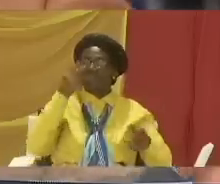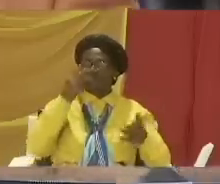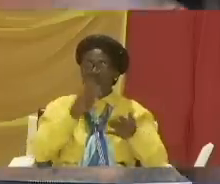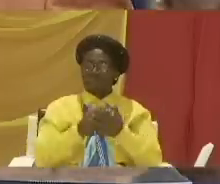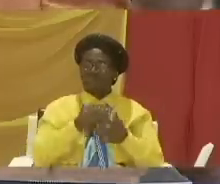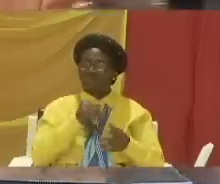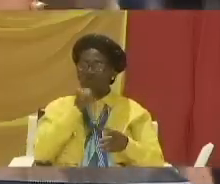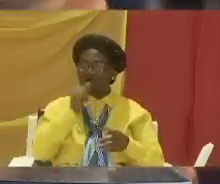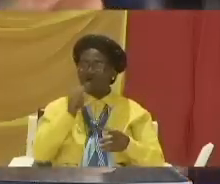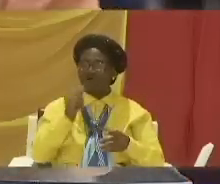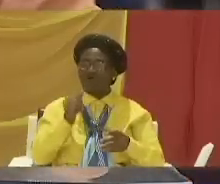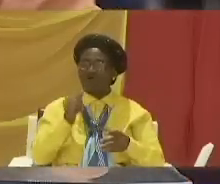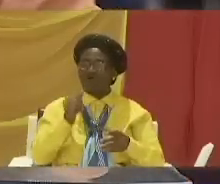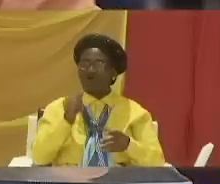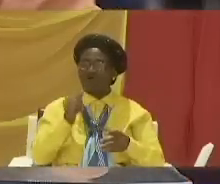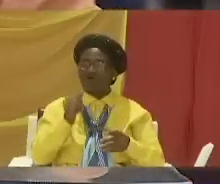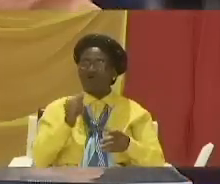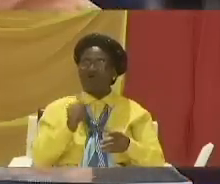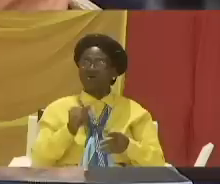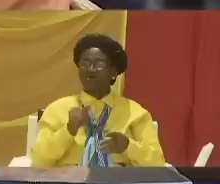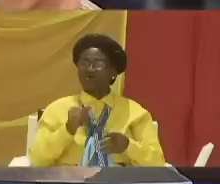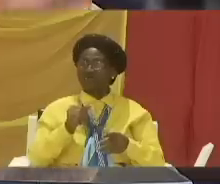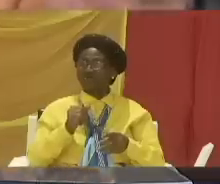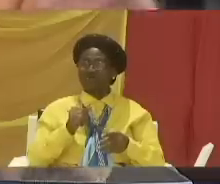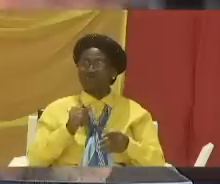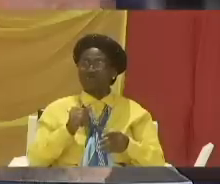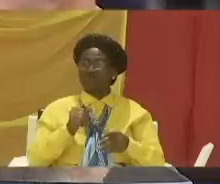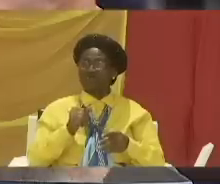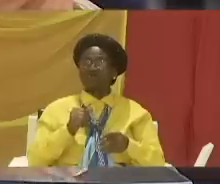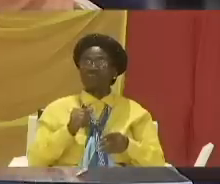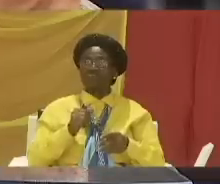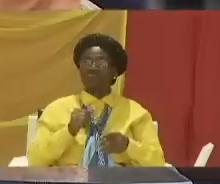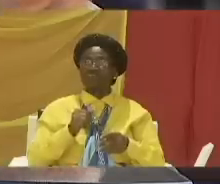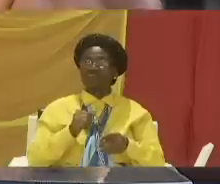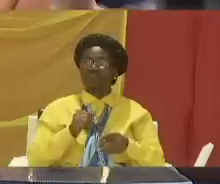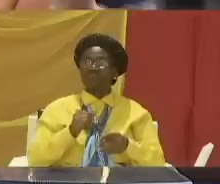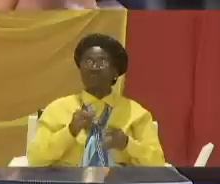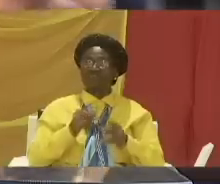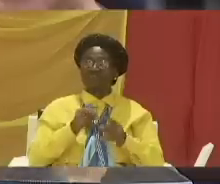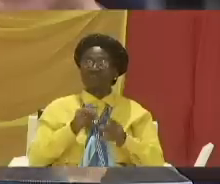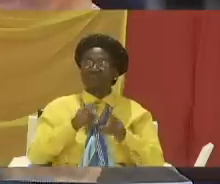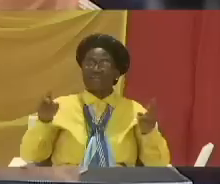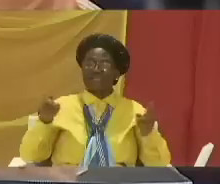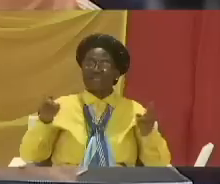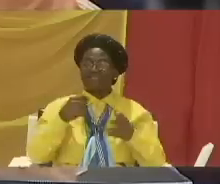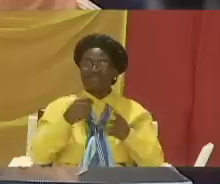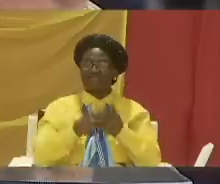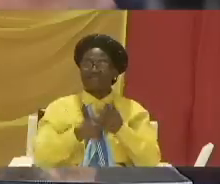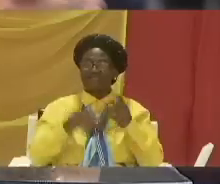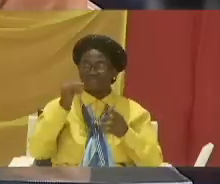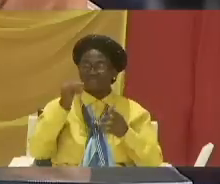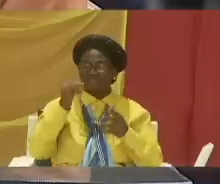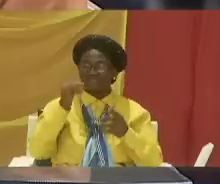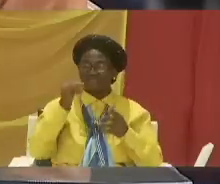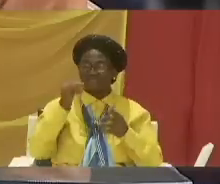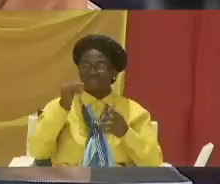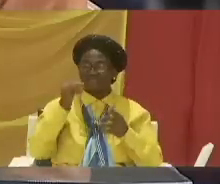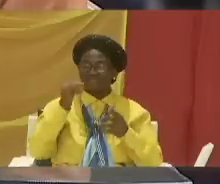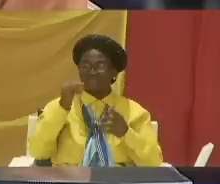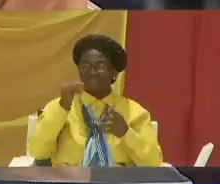And in those days, there were only two classes in an aeroplane.